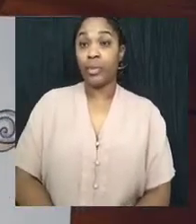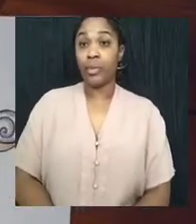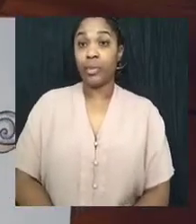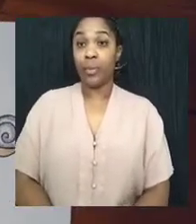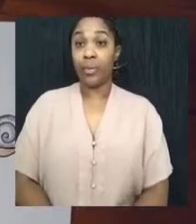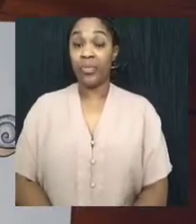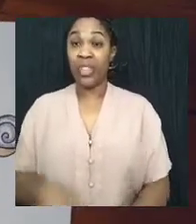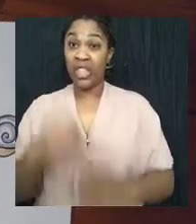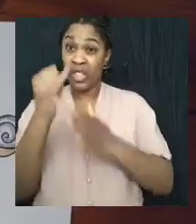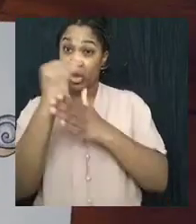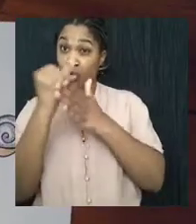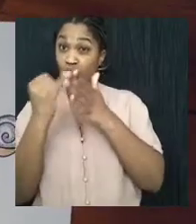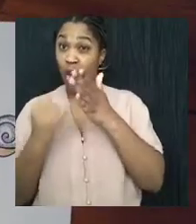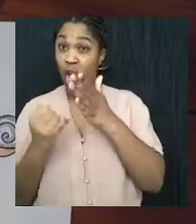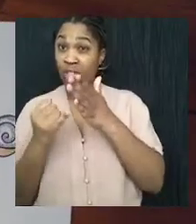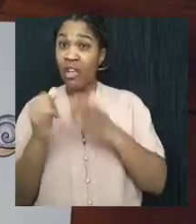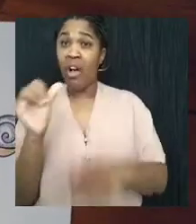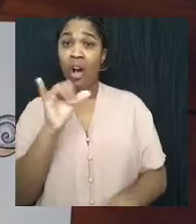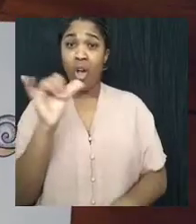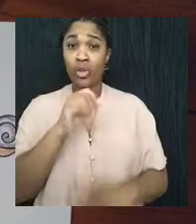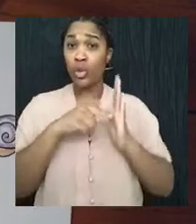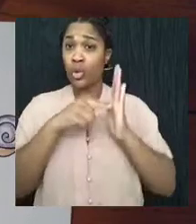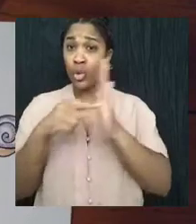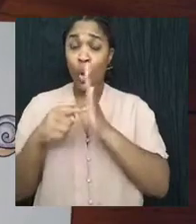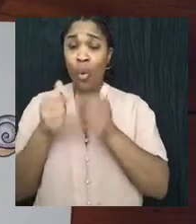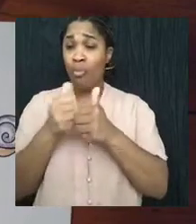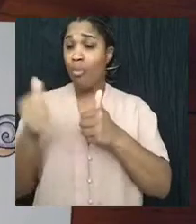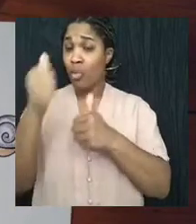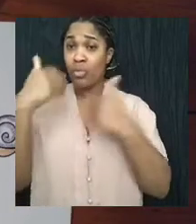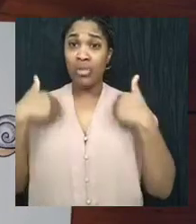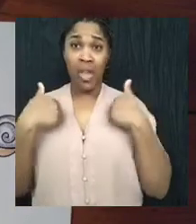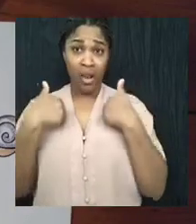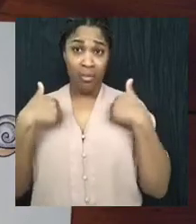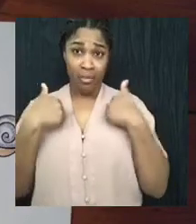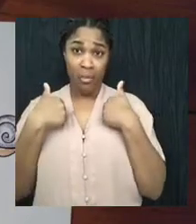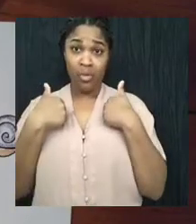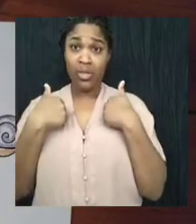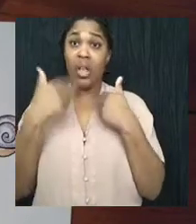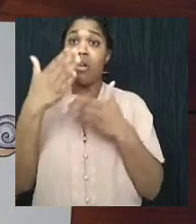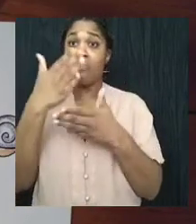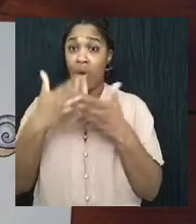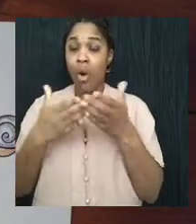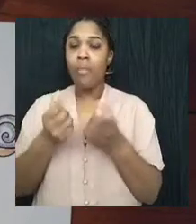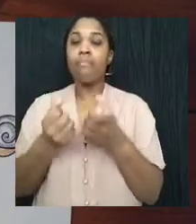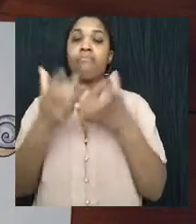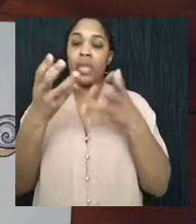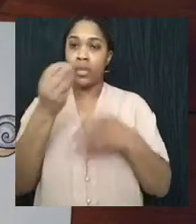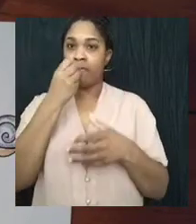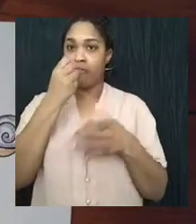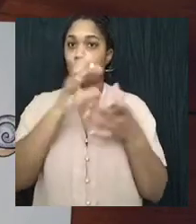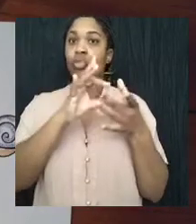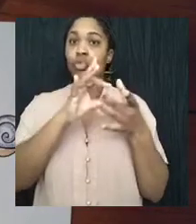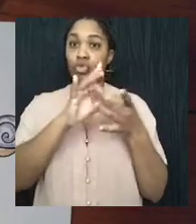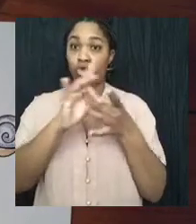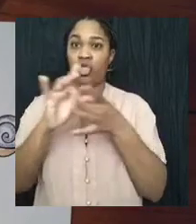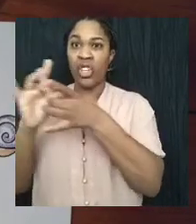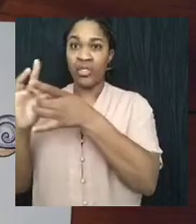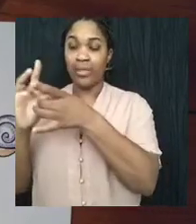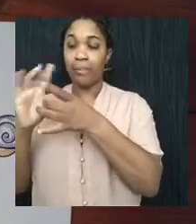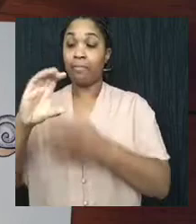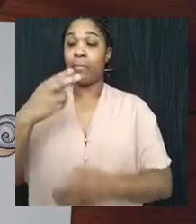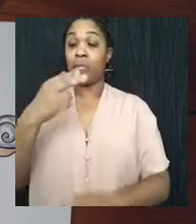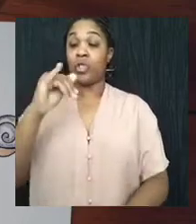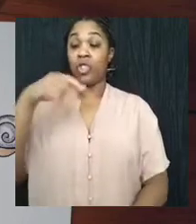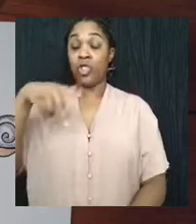The drawings will also show that most animals are part of several food chains. Chipmunks, for